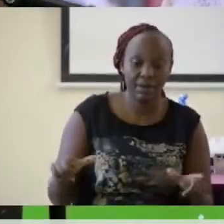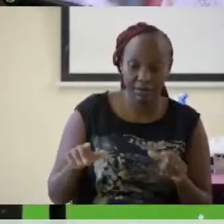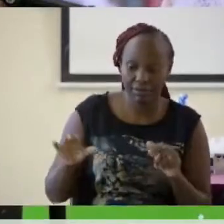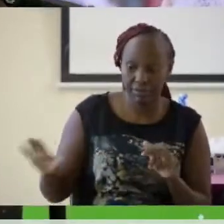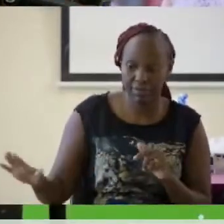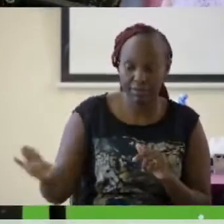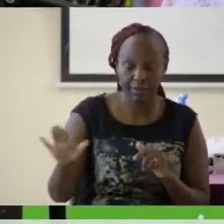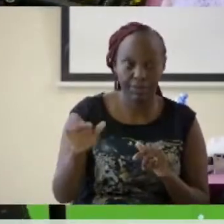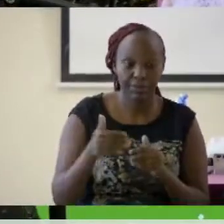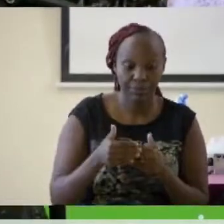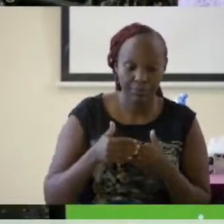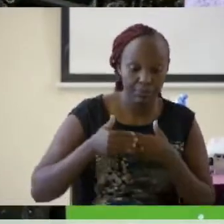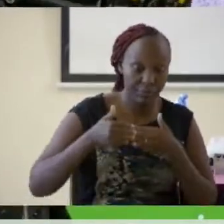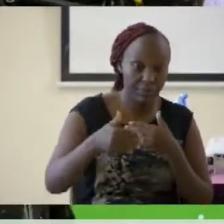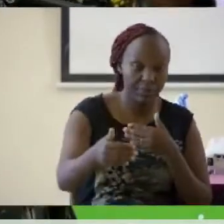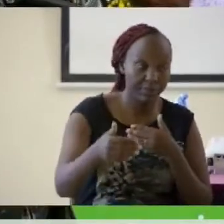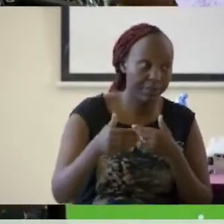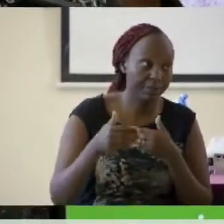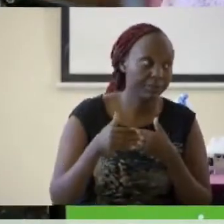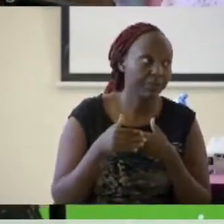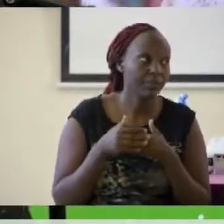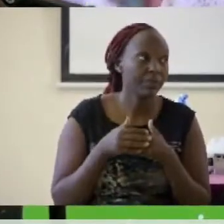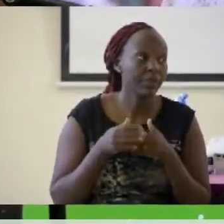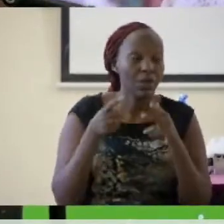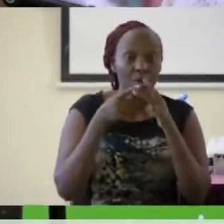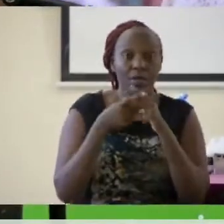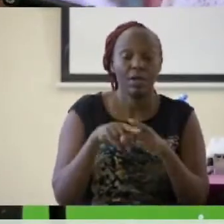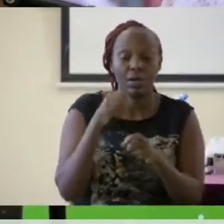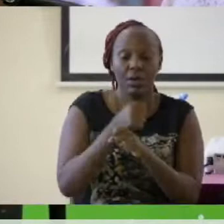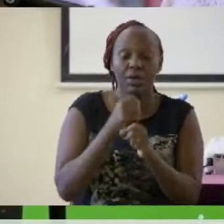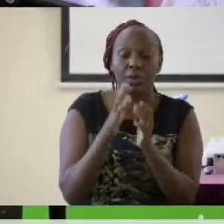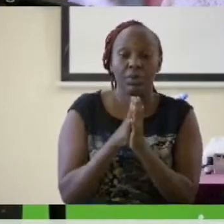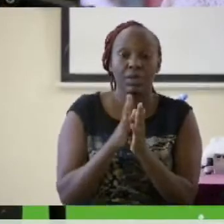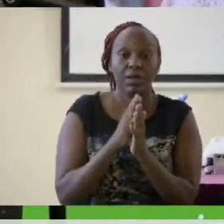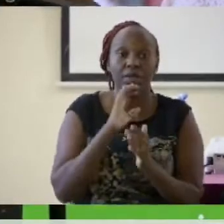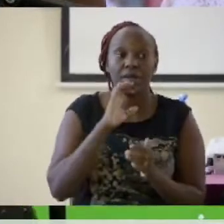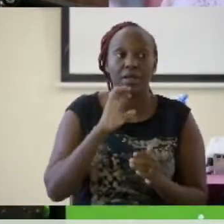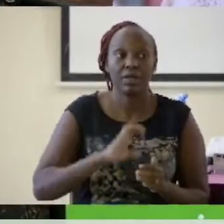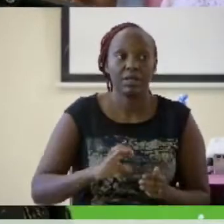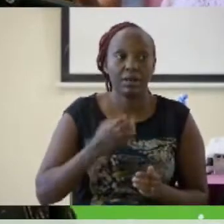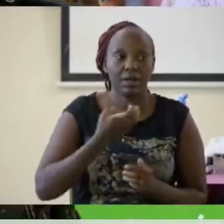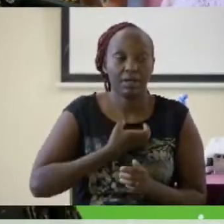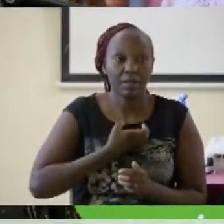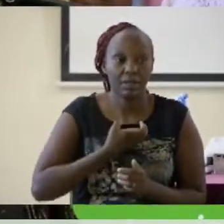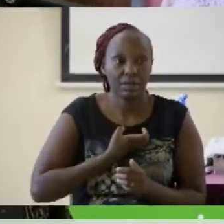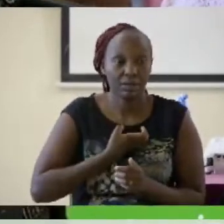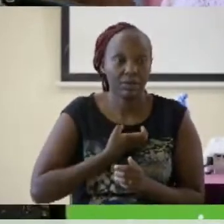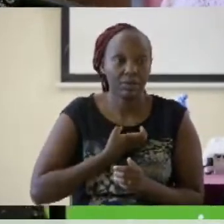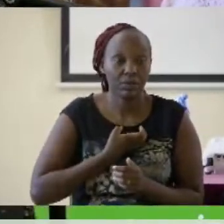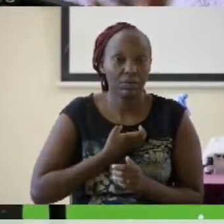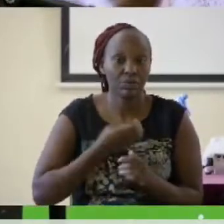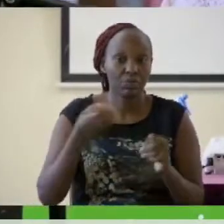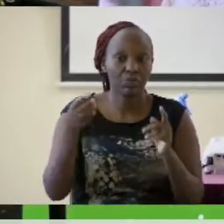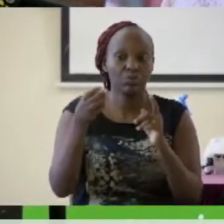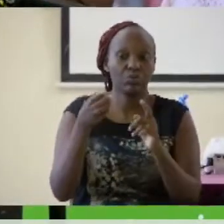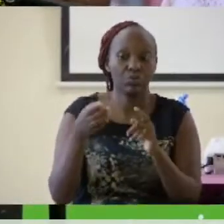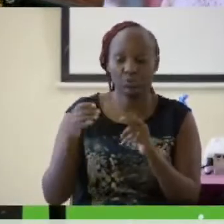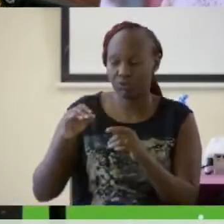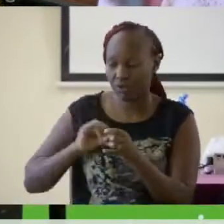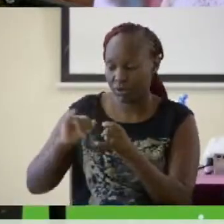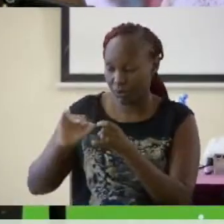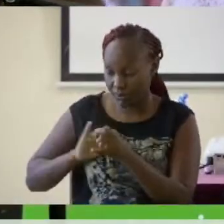Moving forward, we then started working with the Luo Council of Elders to get widows